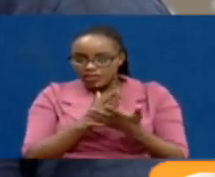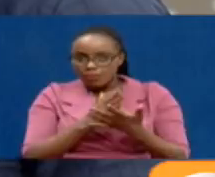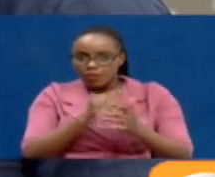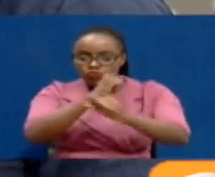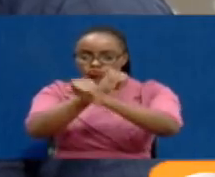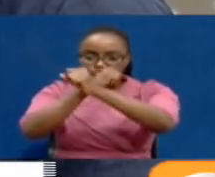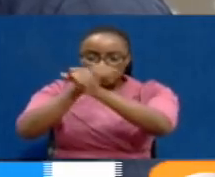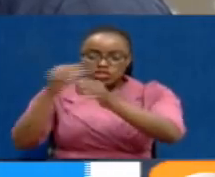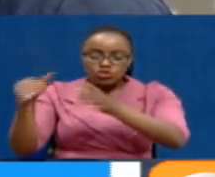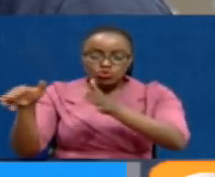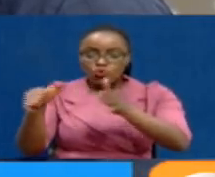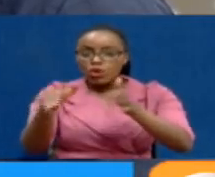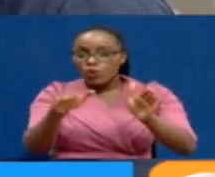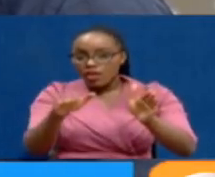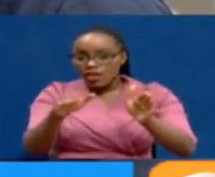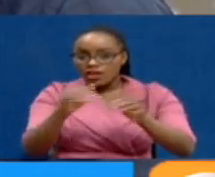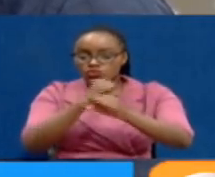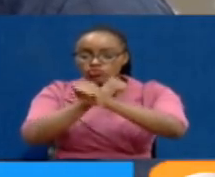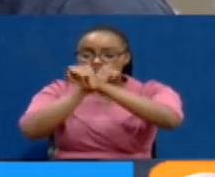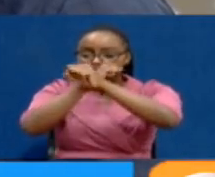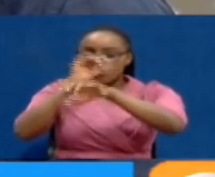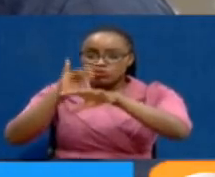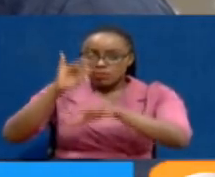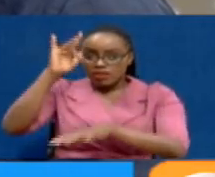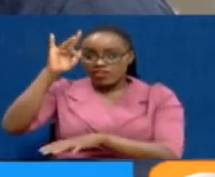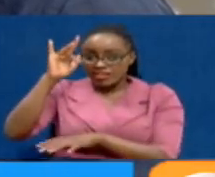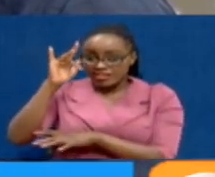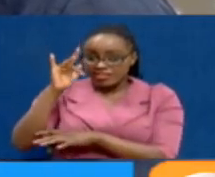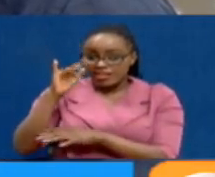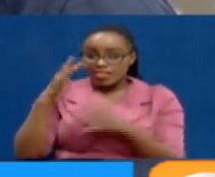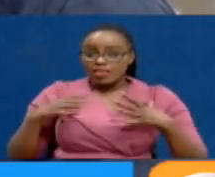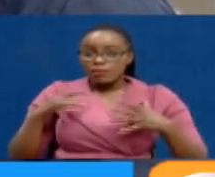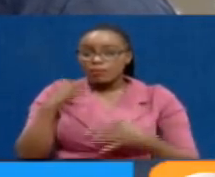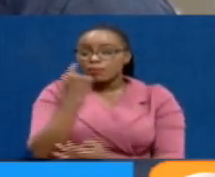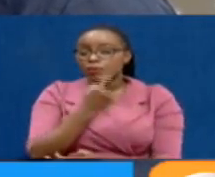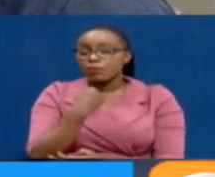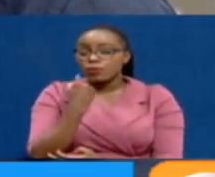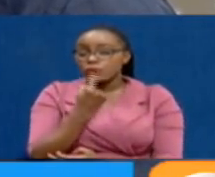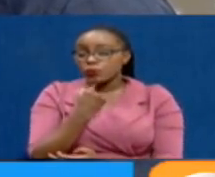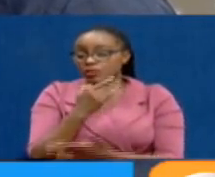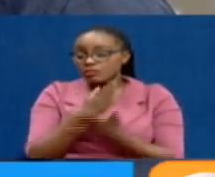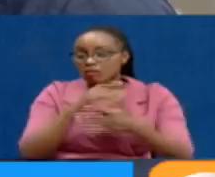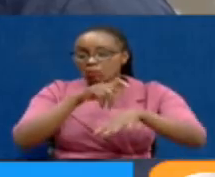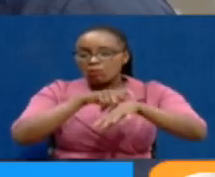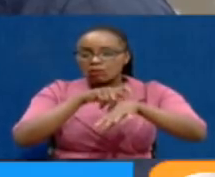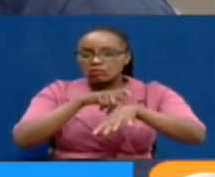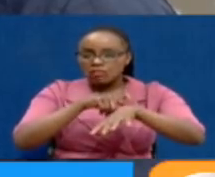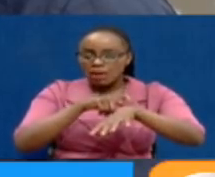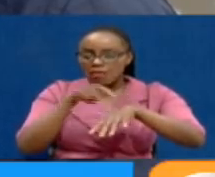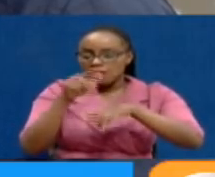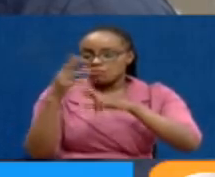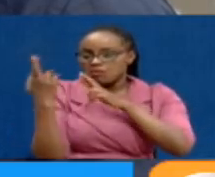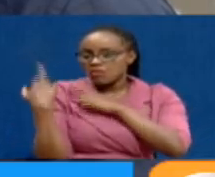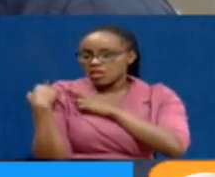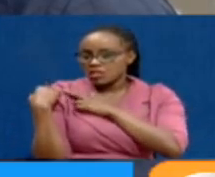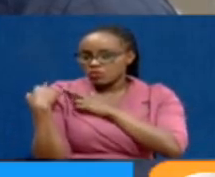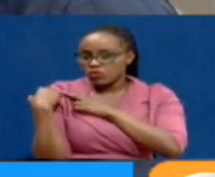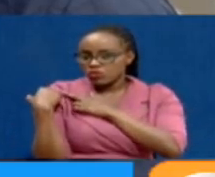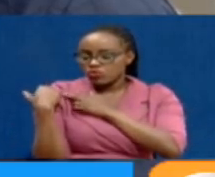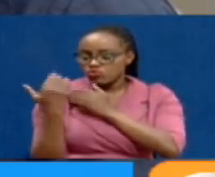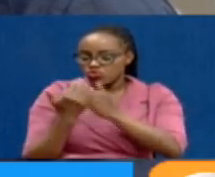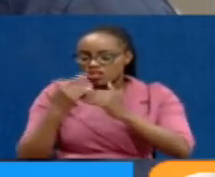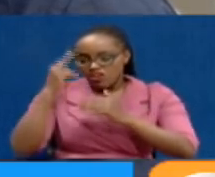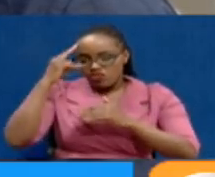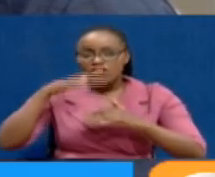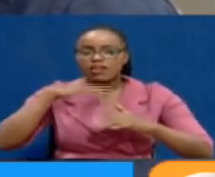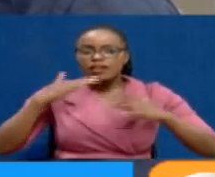morgues, to prevent infection. And the people who at some point are handling this will need to